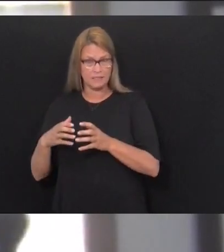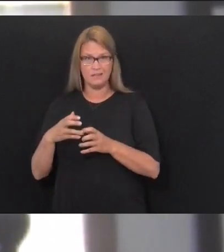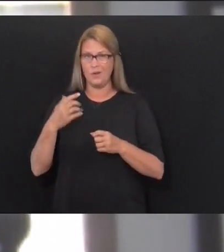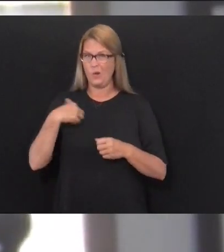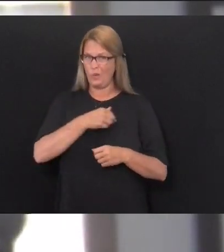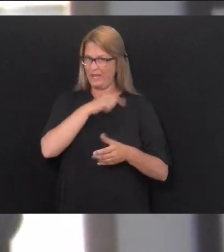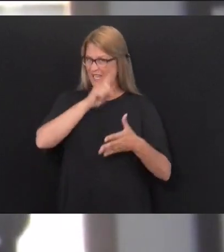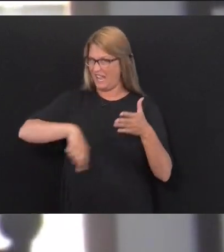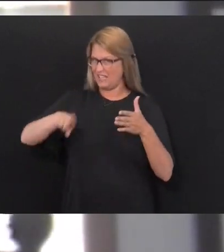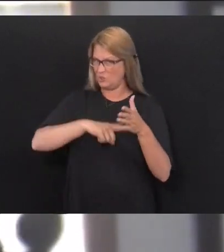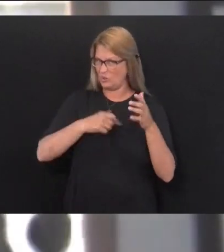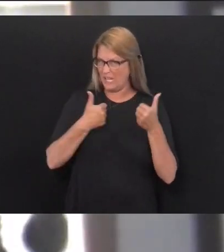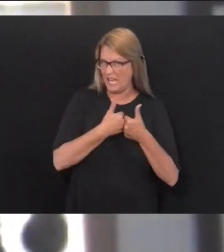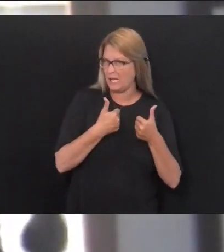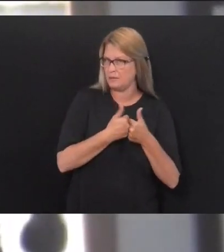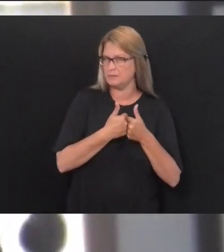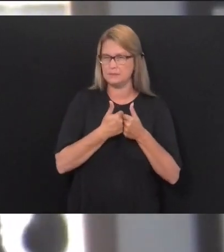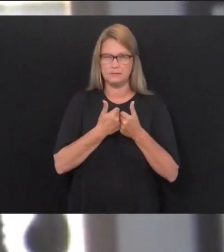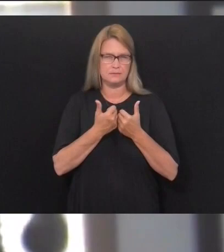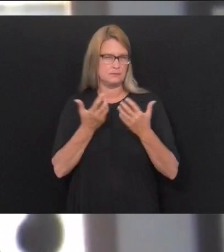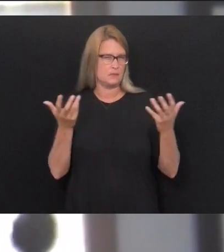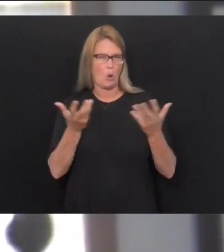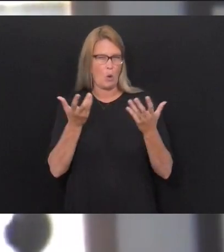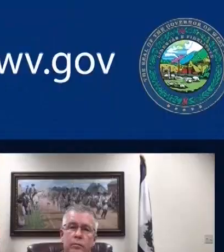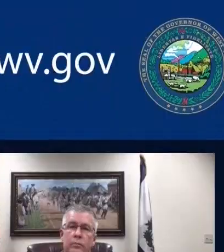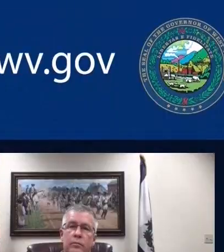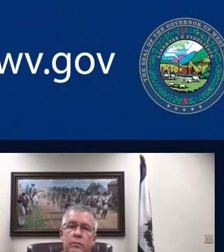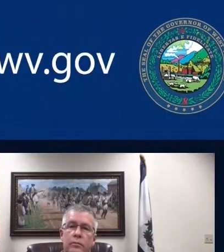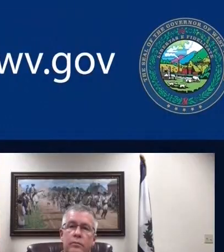our head of our SSAC and have him